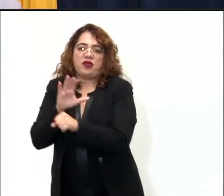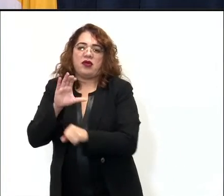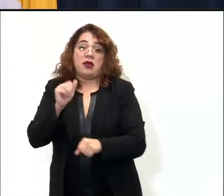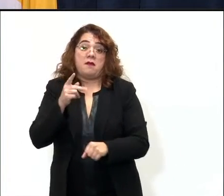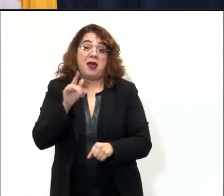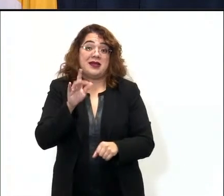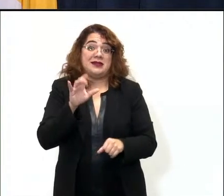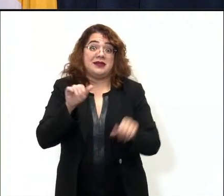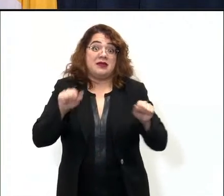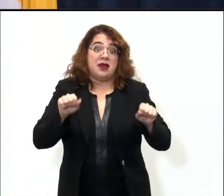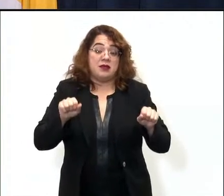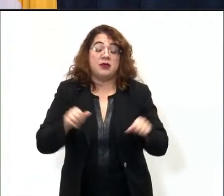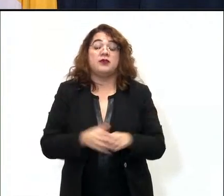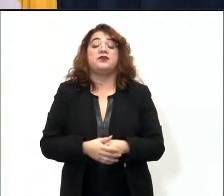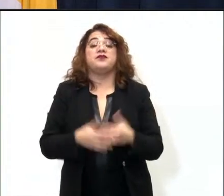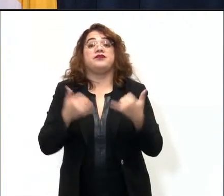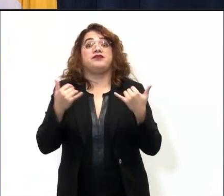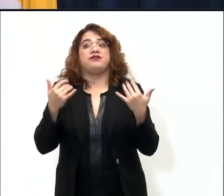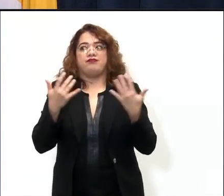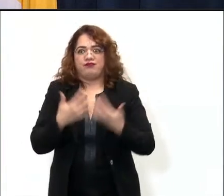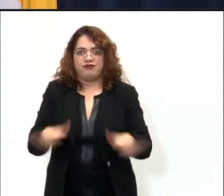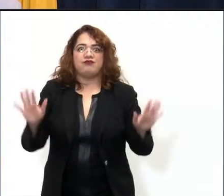interpretation.